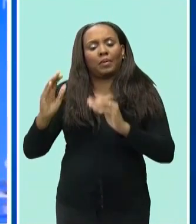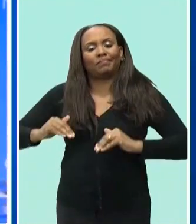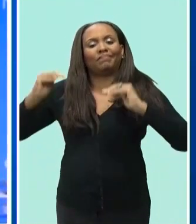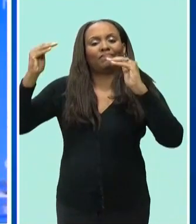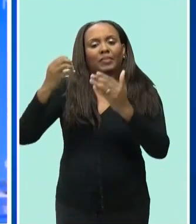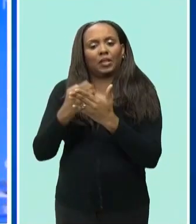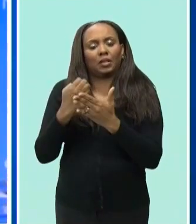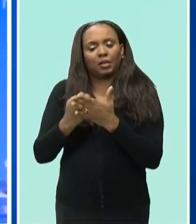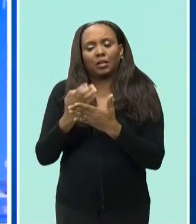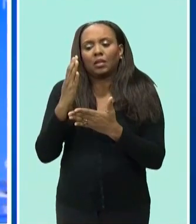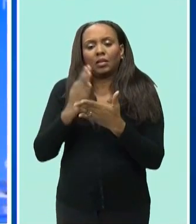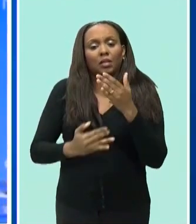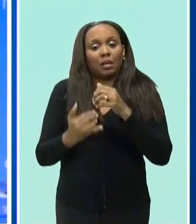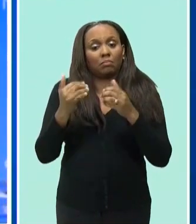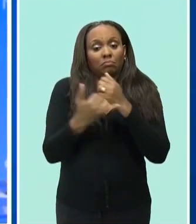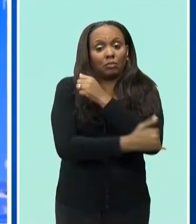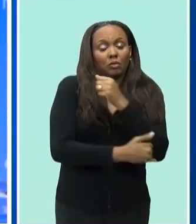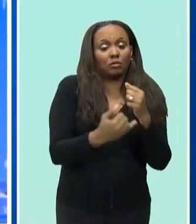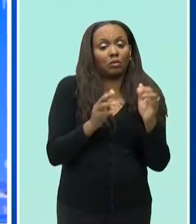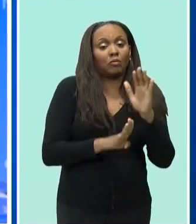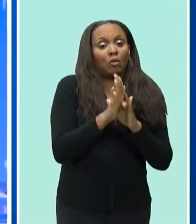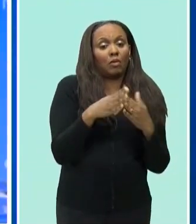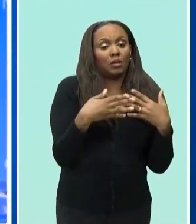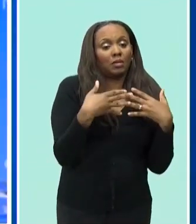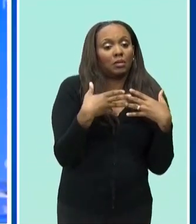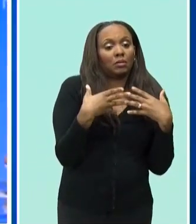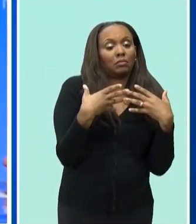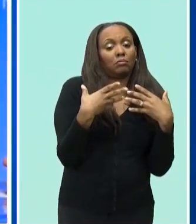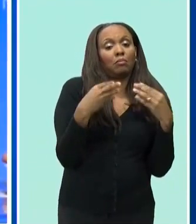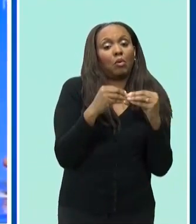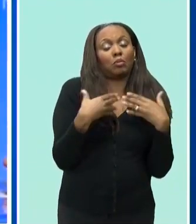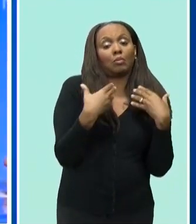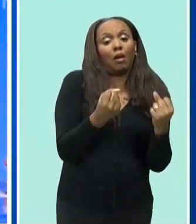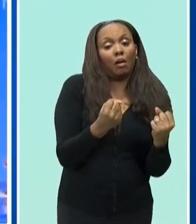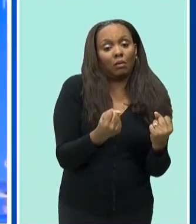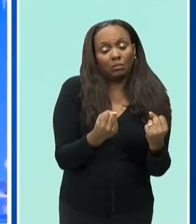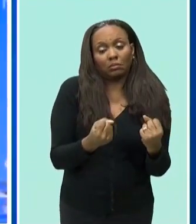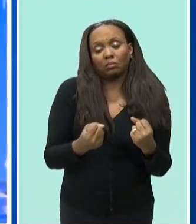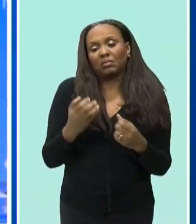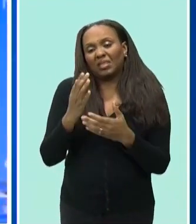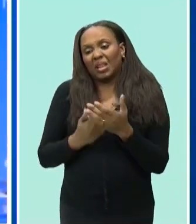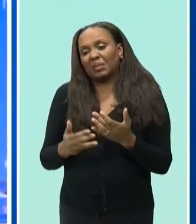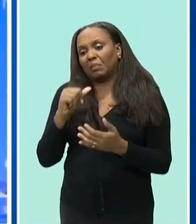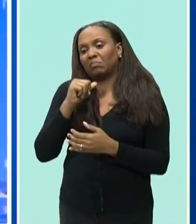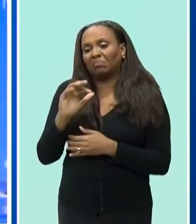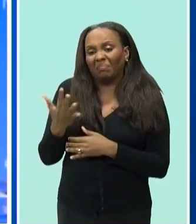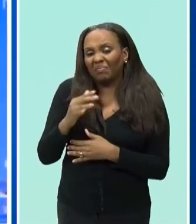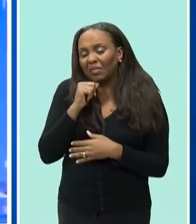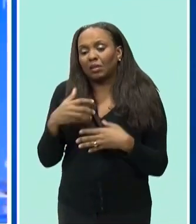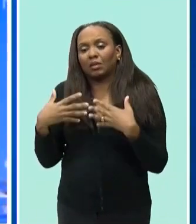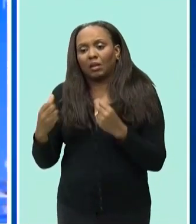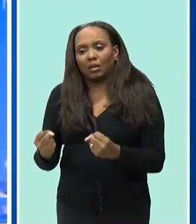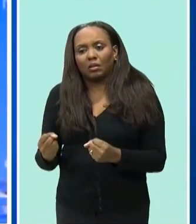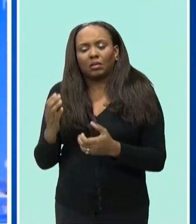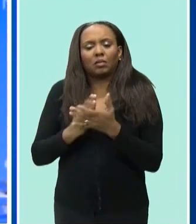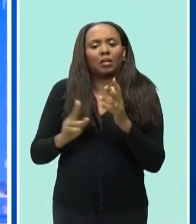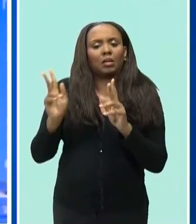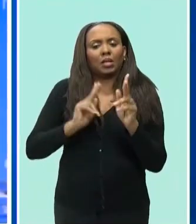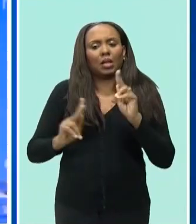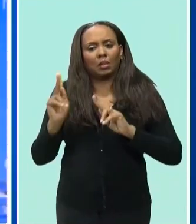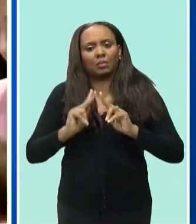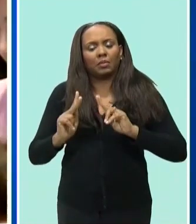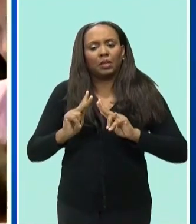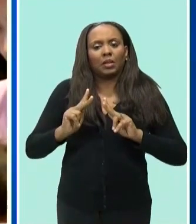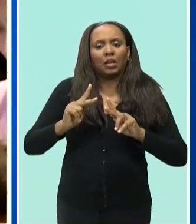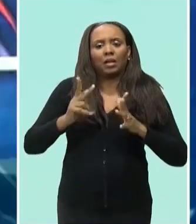generally growth is stronger. The commodity-dependent ones are still in a process of adjusting to the lower commodity prices, some